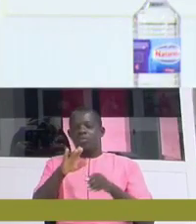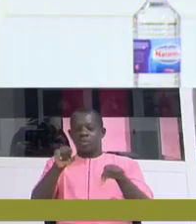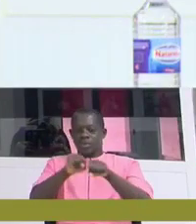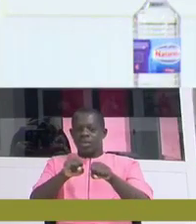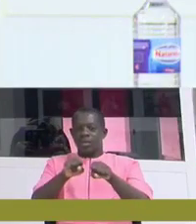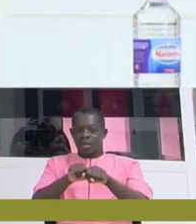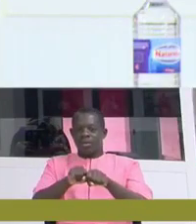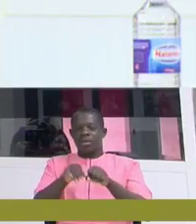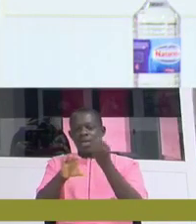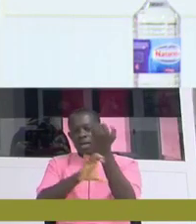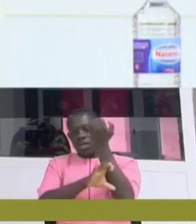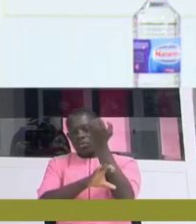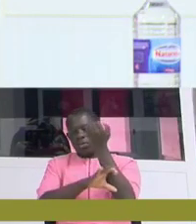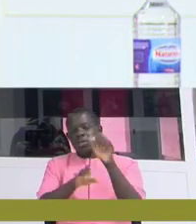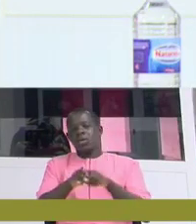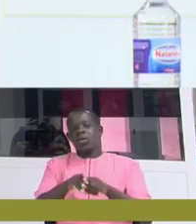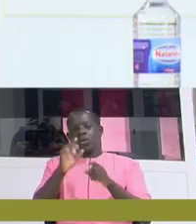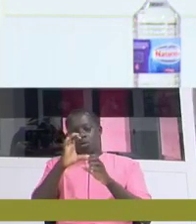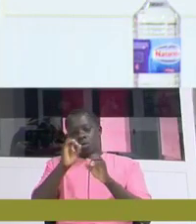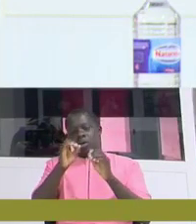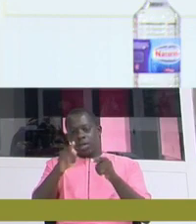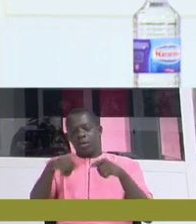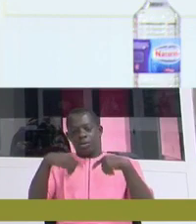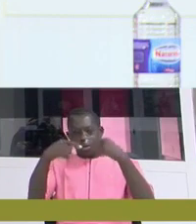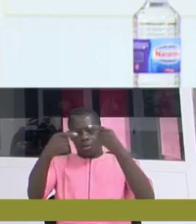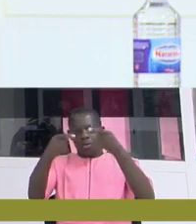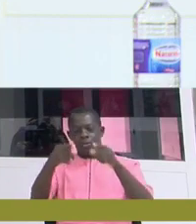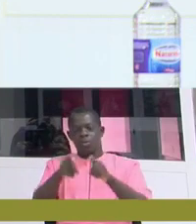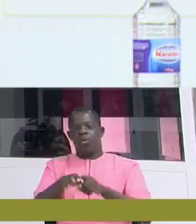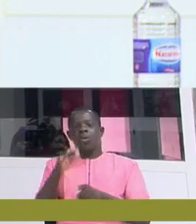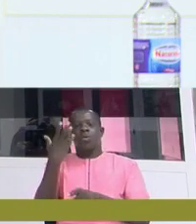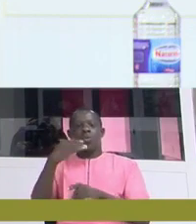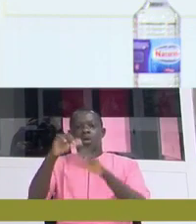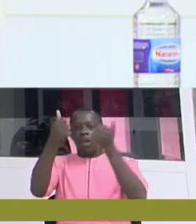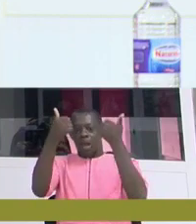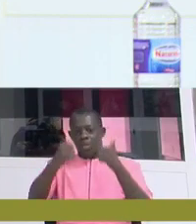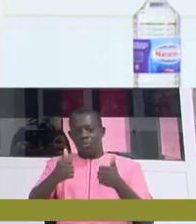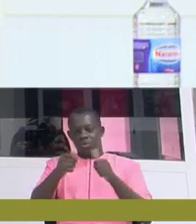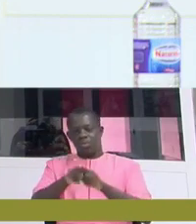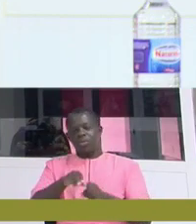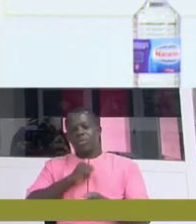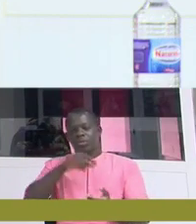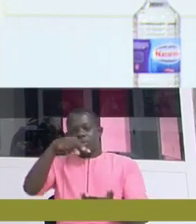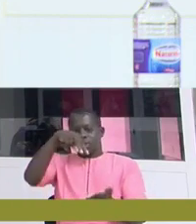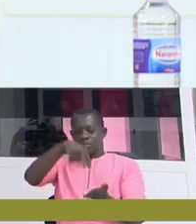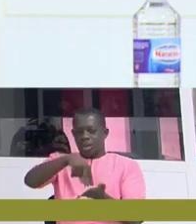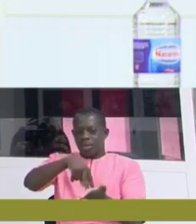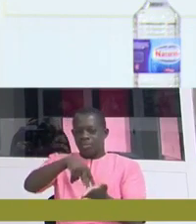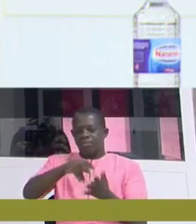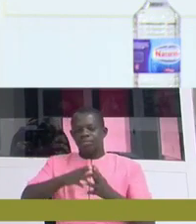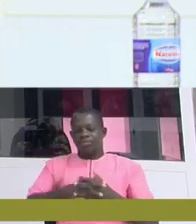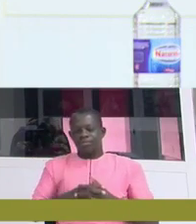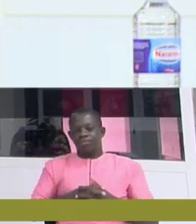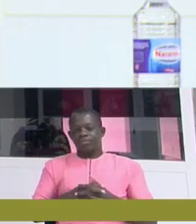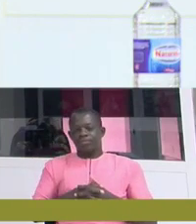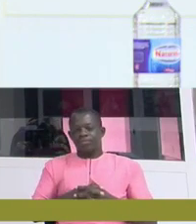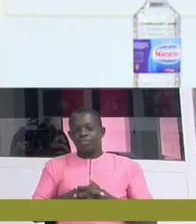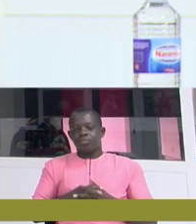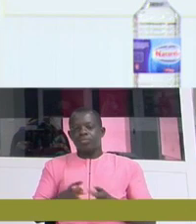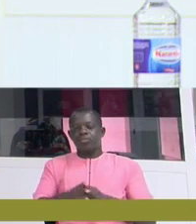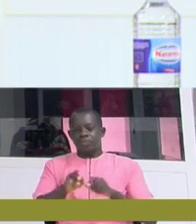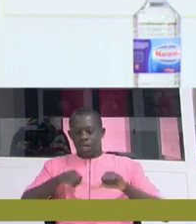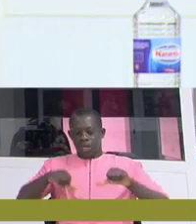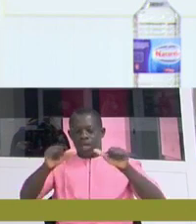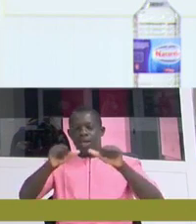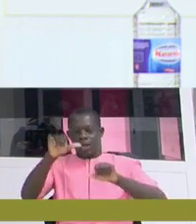Proceed, please. Ko etende. Kabiru oketa. After that happened, not nalo. I came and stood. Checkpoint obalaje.